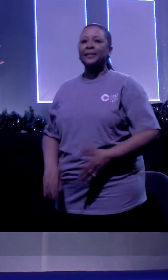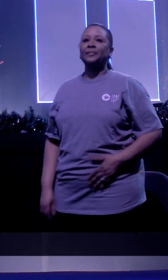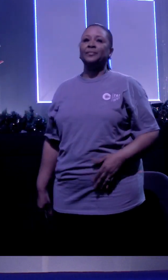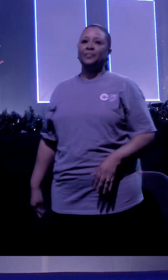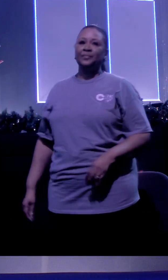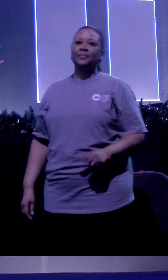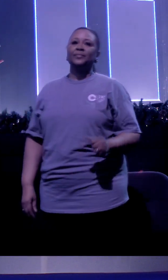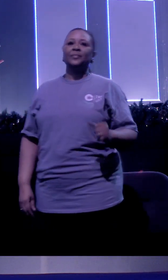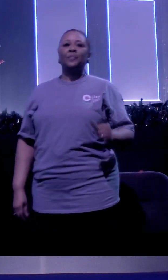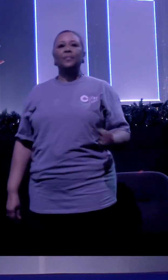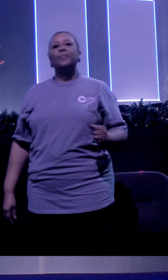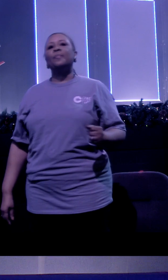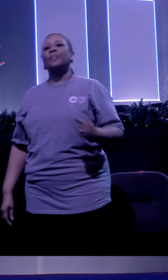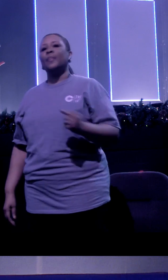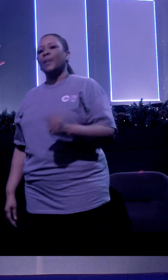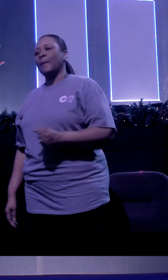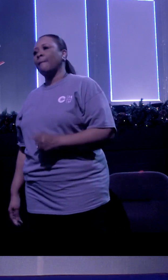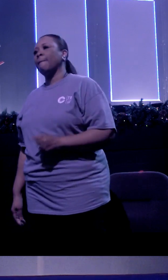God.